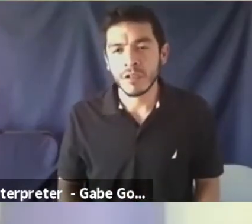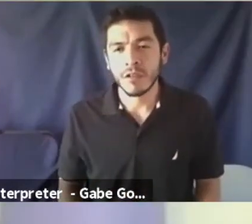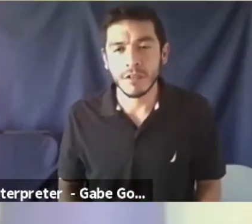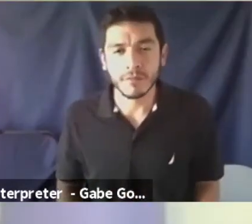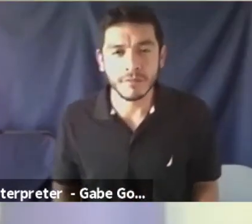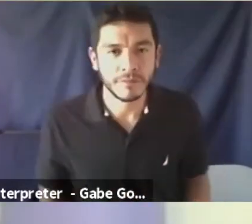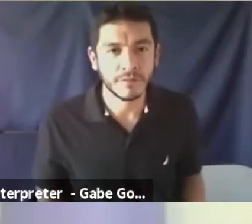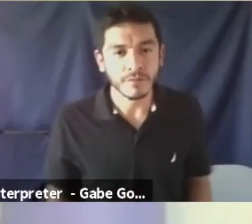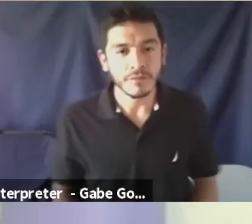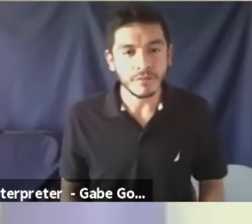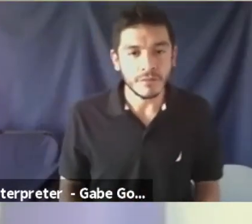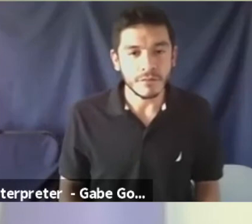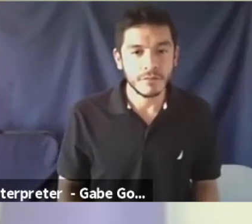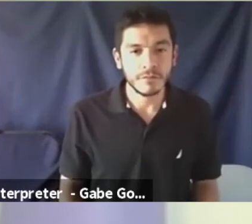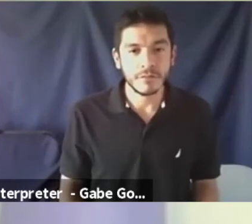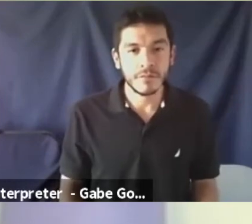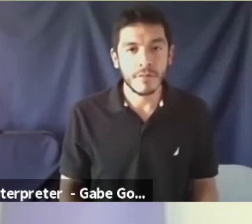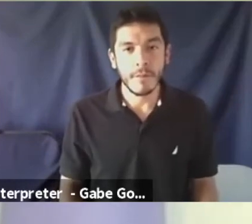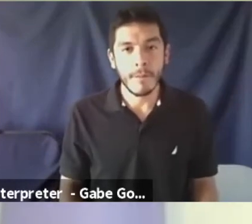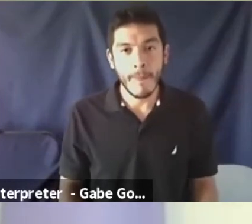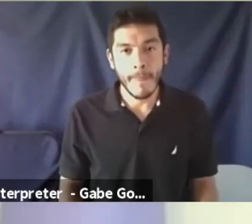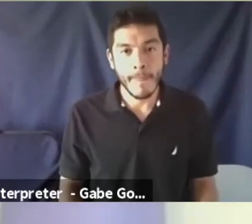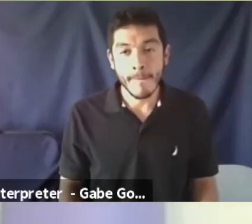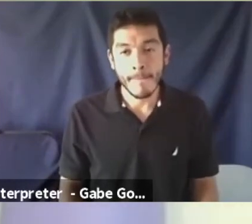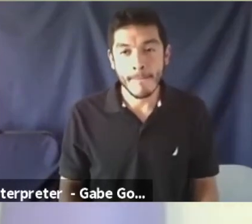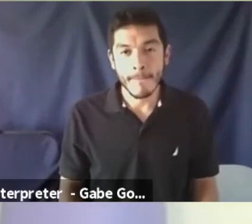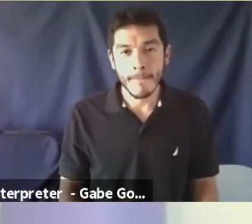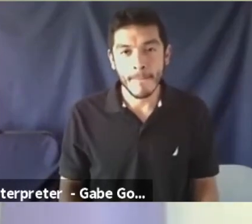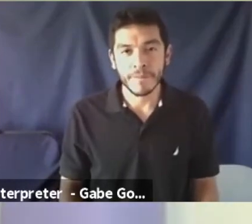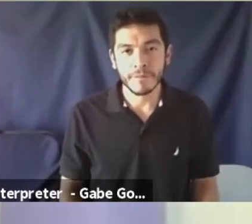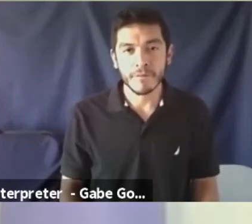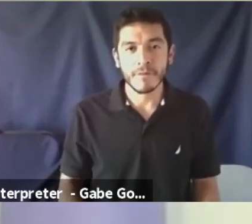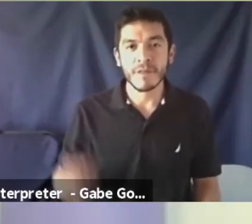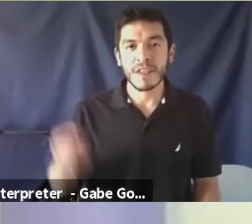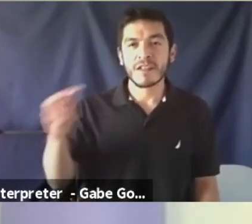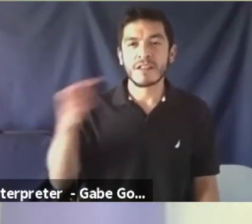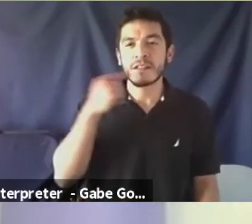Love is at the root of all activism.